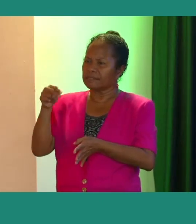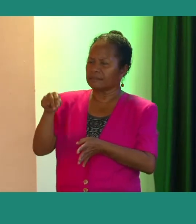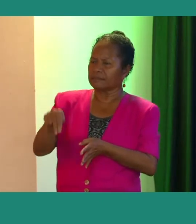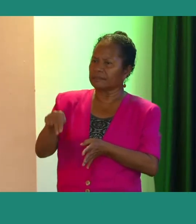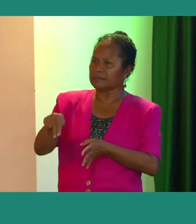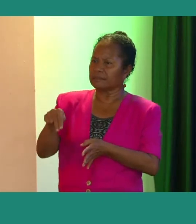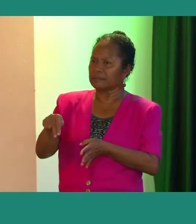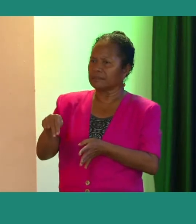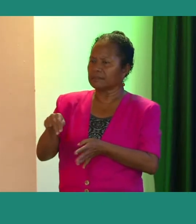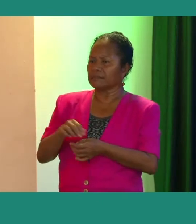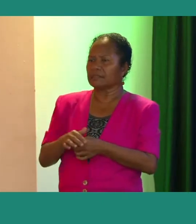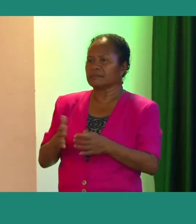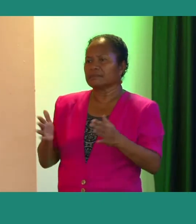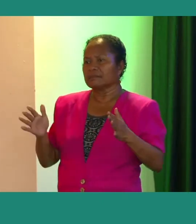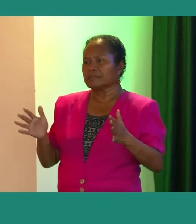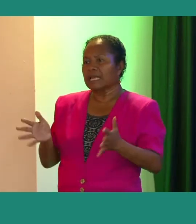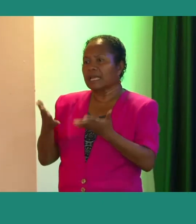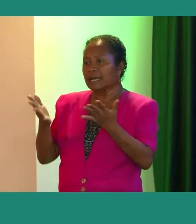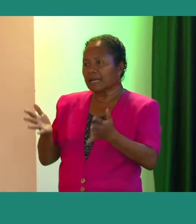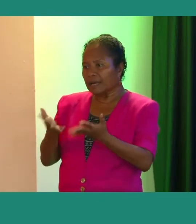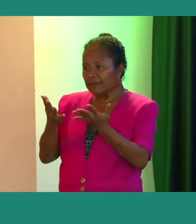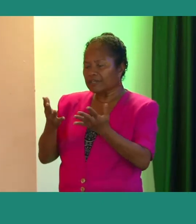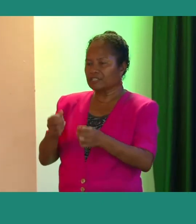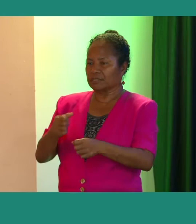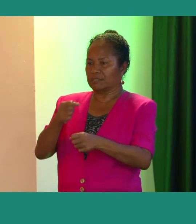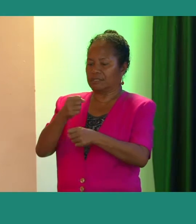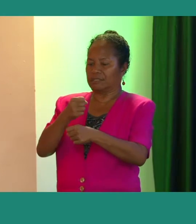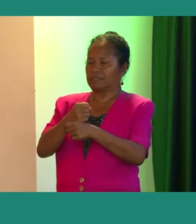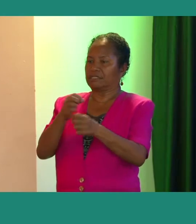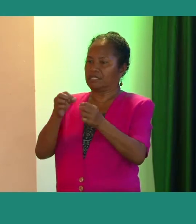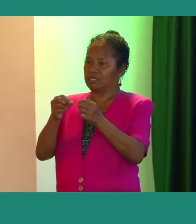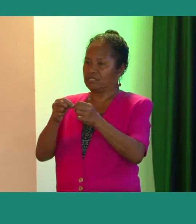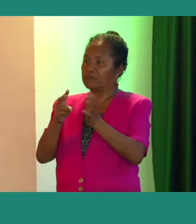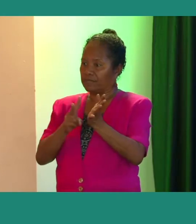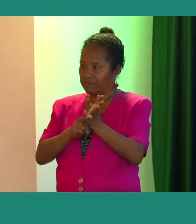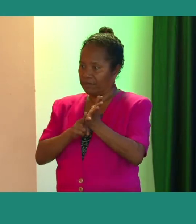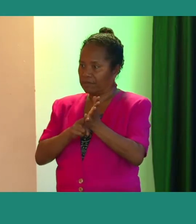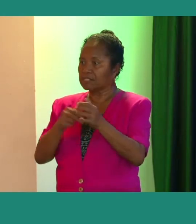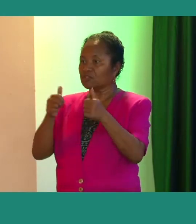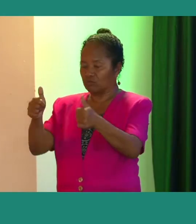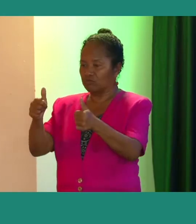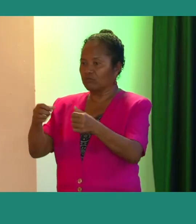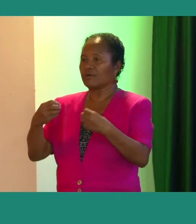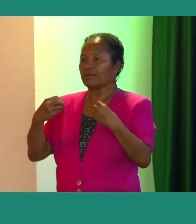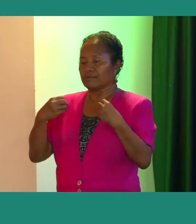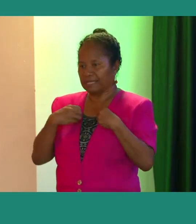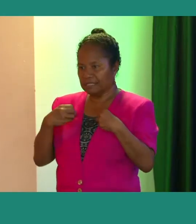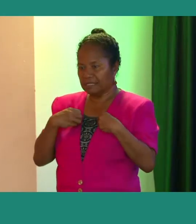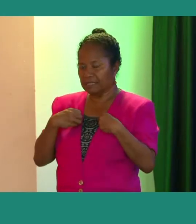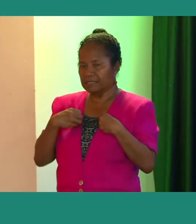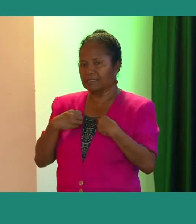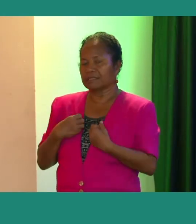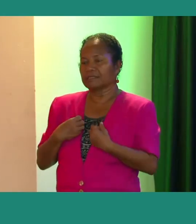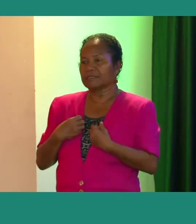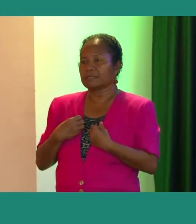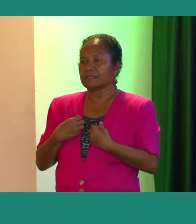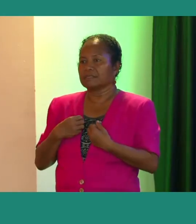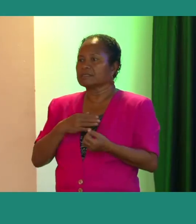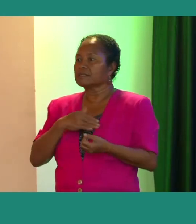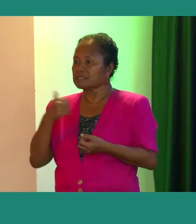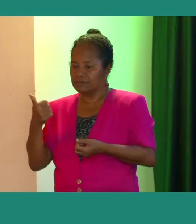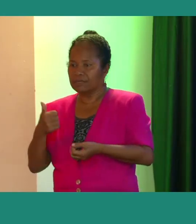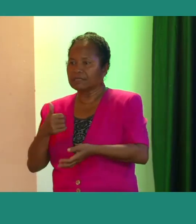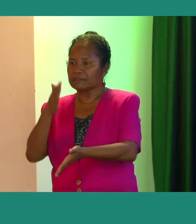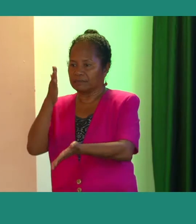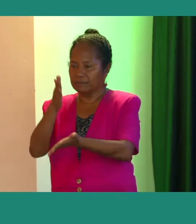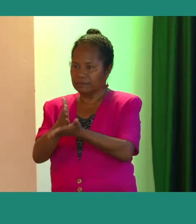to encourage gender diversity because it is good for business is well and truly there, entrenched in their